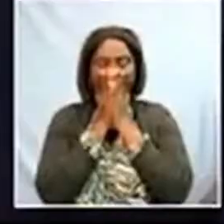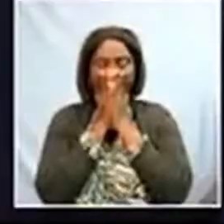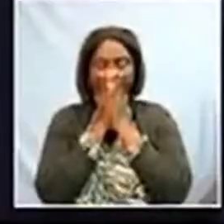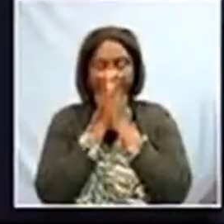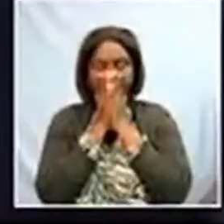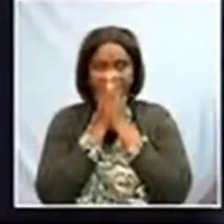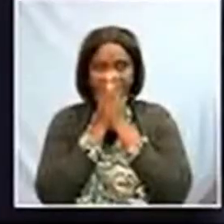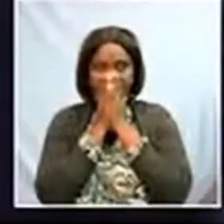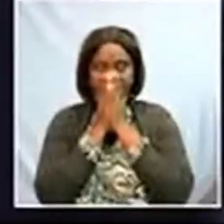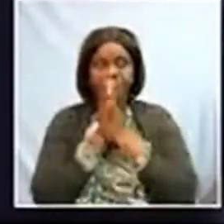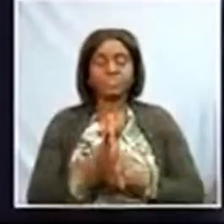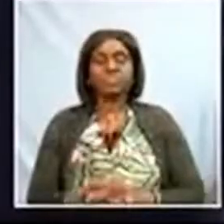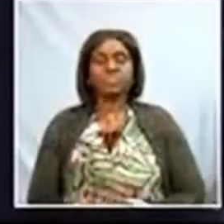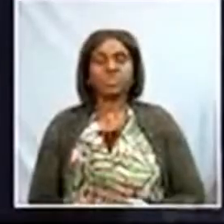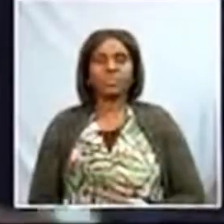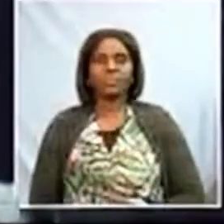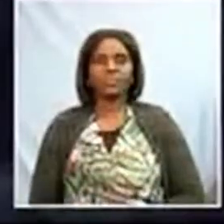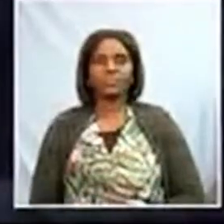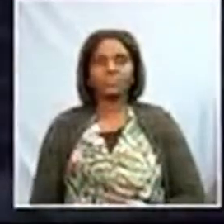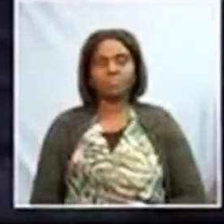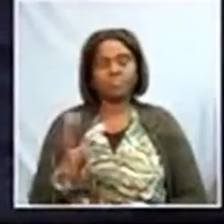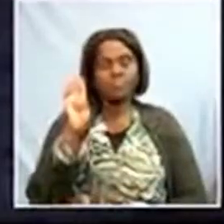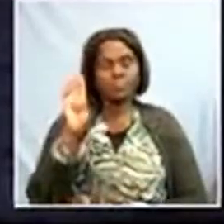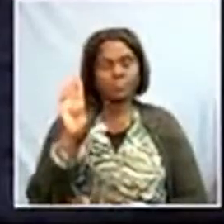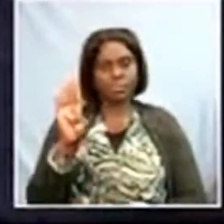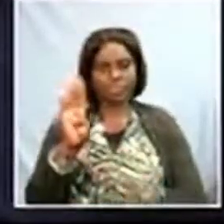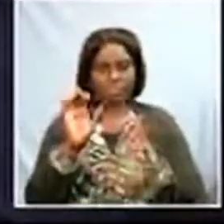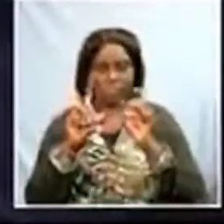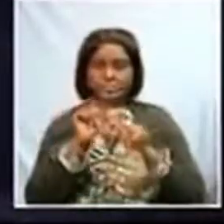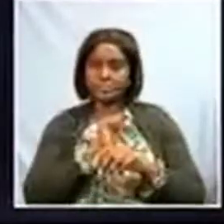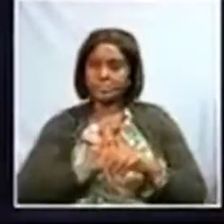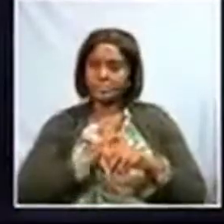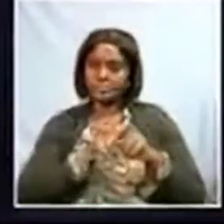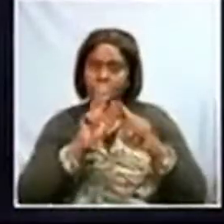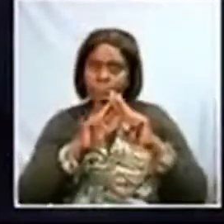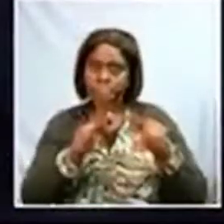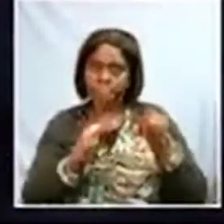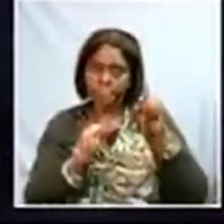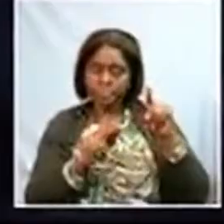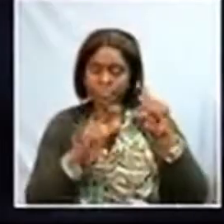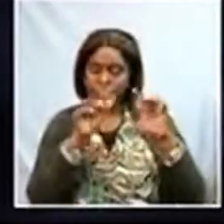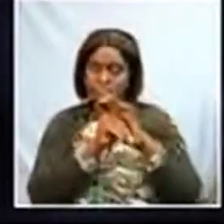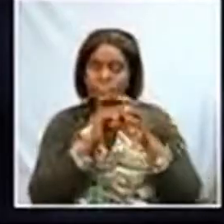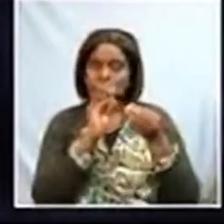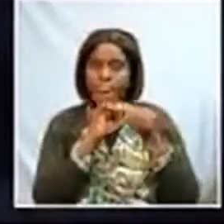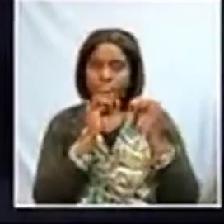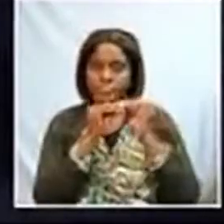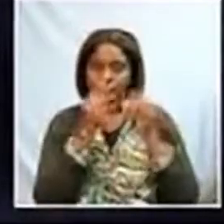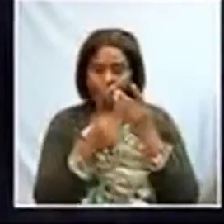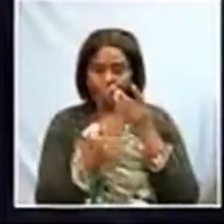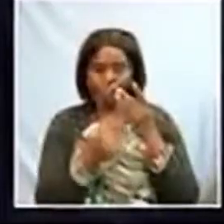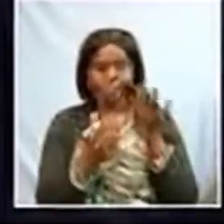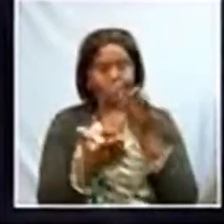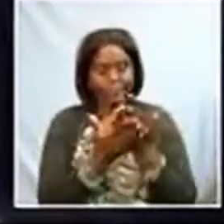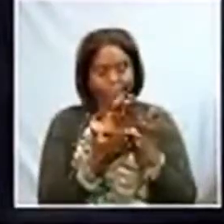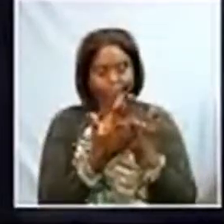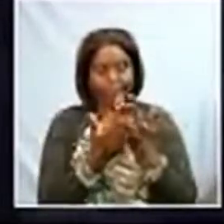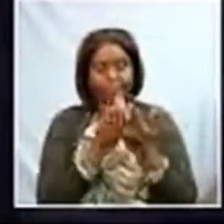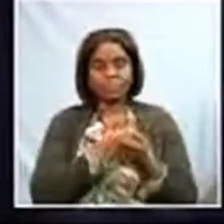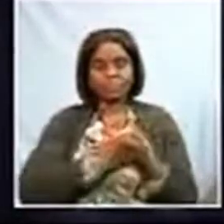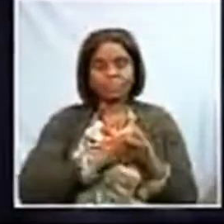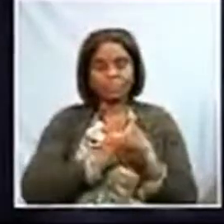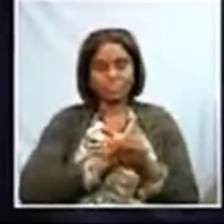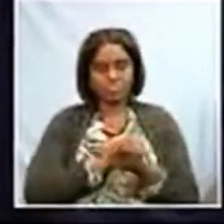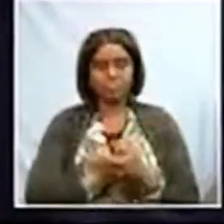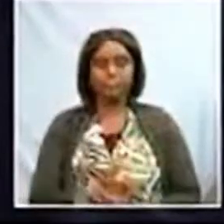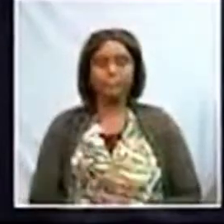It's in addendum. Appendix B. Okay, sorry, Chair. Yes, it's in the appendix. The addendum, sorry.